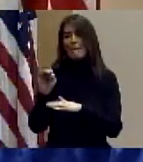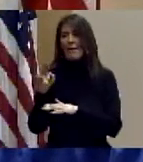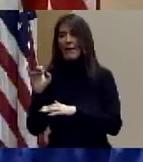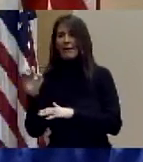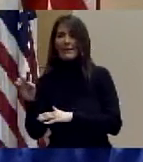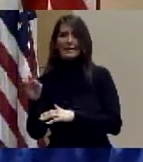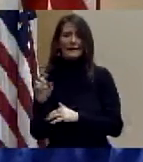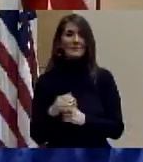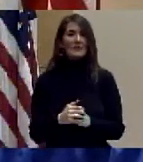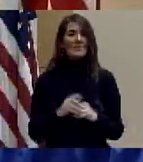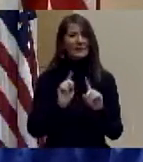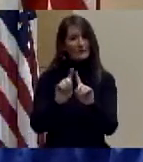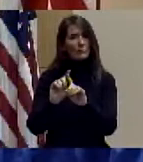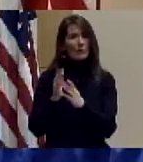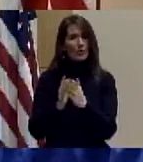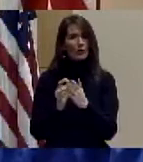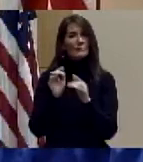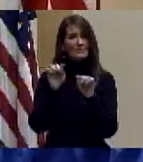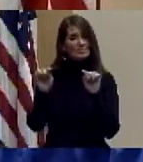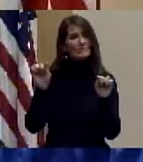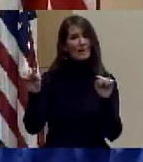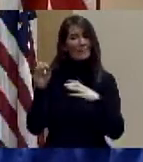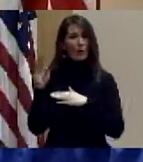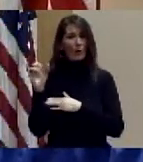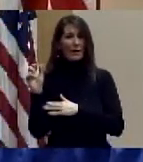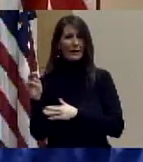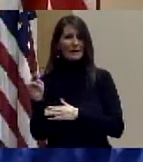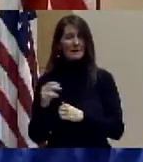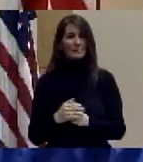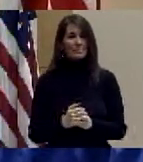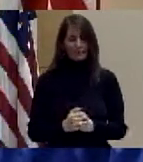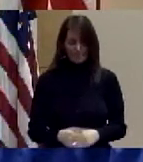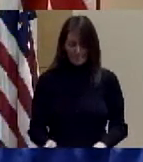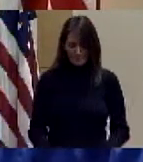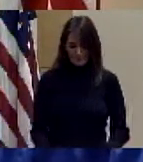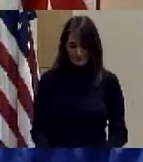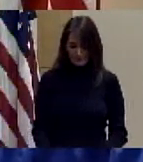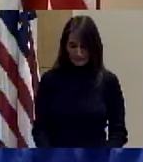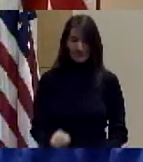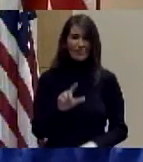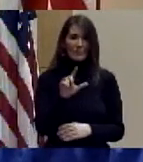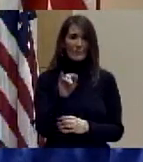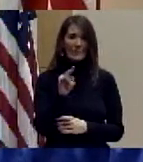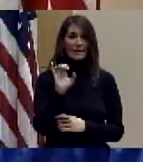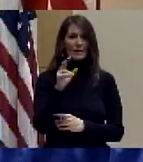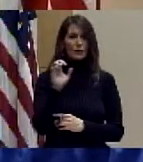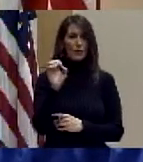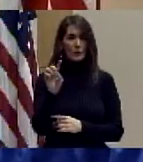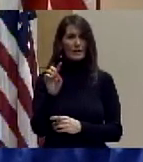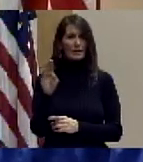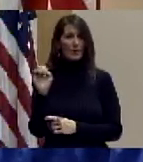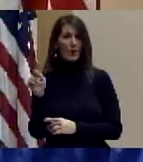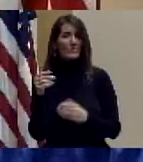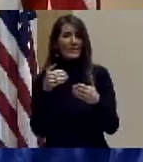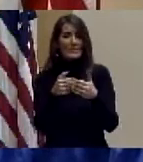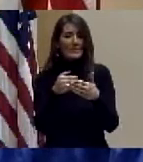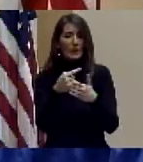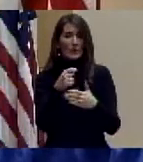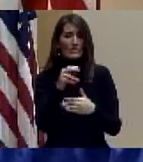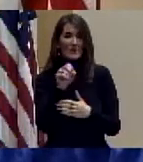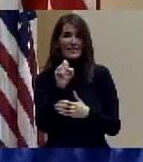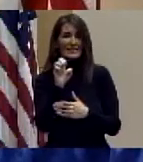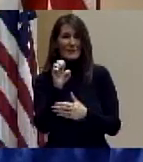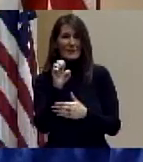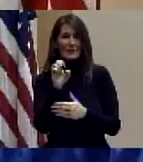Center Parks in central Brighton, to Stowell Nature Conservancy in Lynchwood Park near the Genesee River in Brighton, in